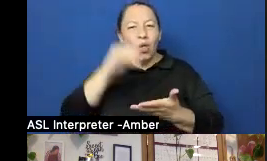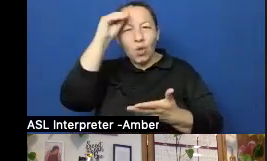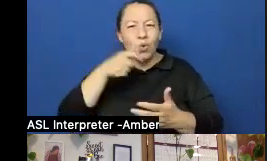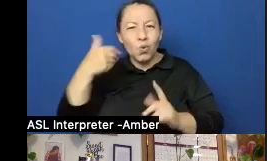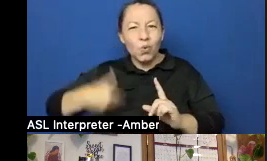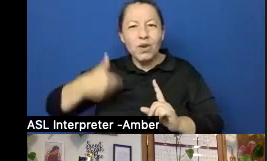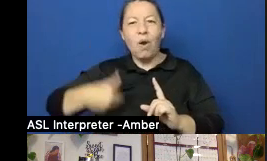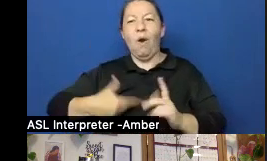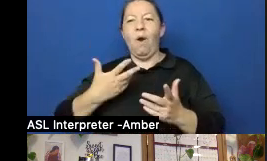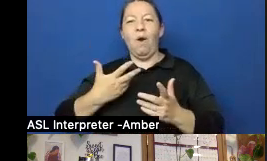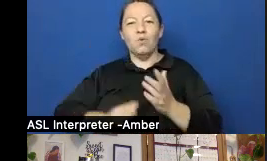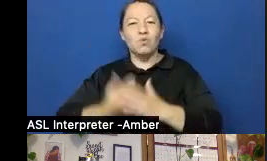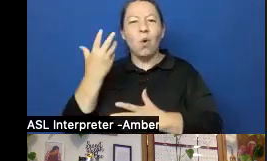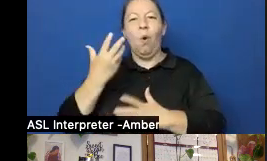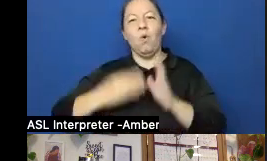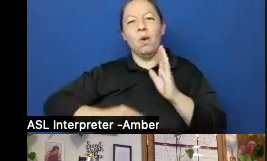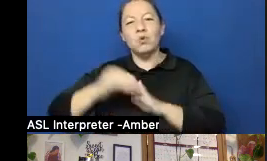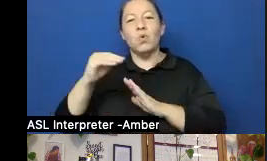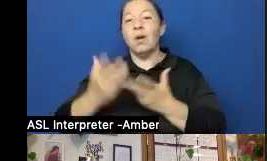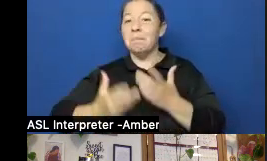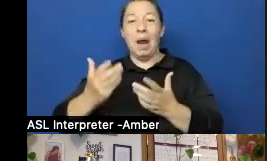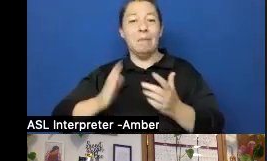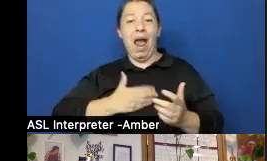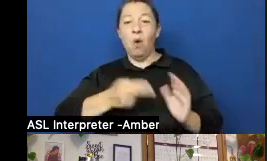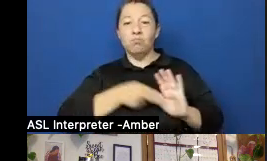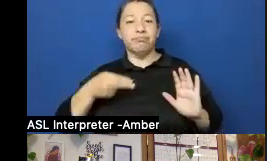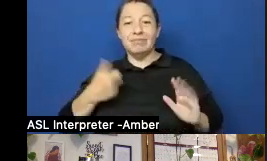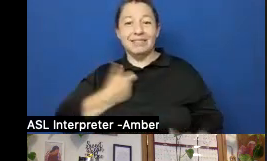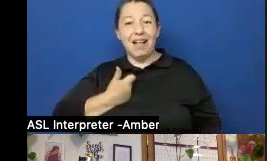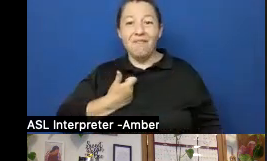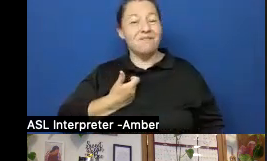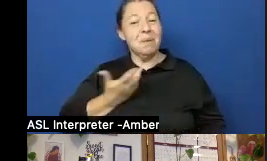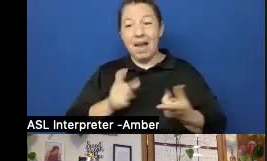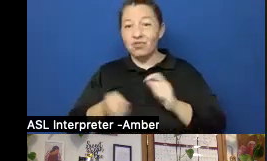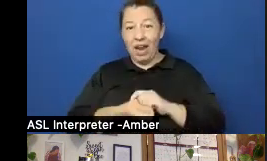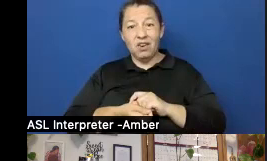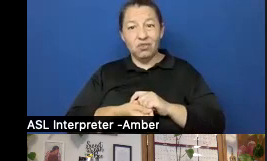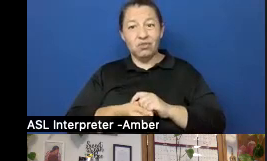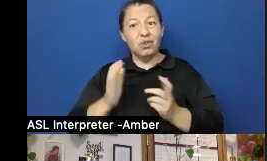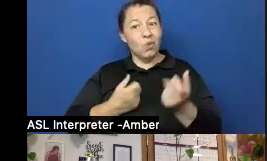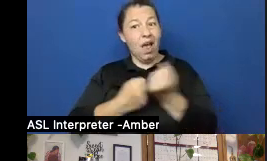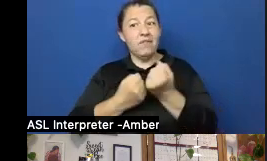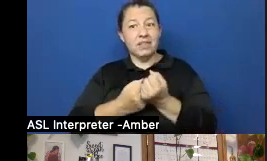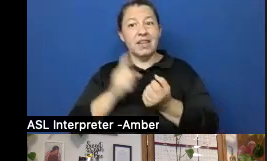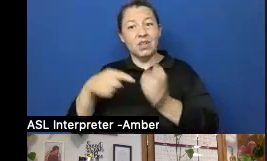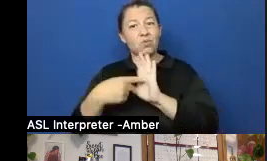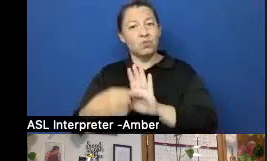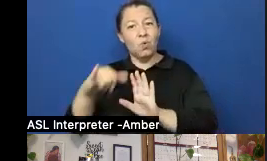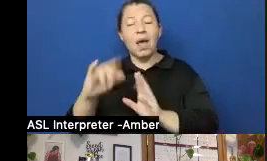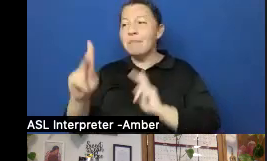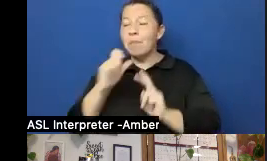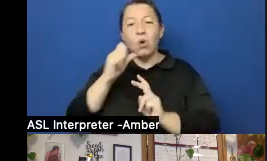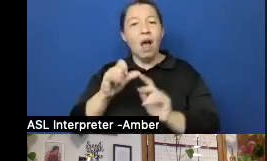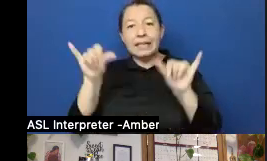may change, right? So our advocacy will be reflective of that people don't just stay the same their whole